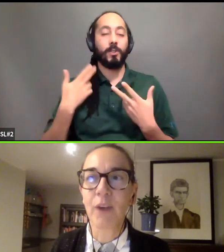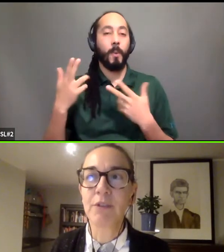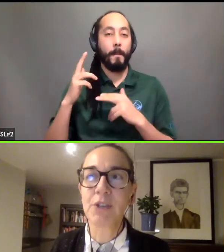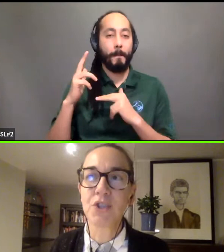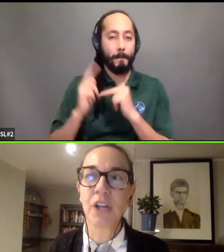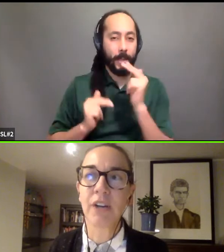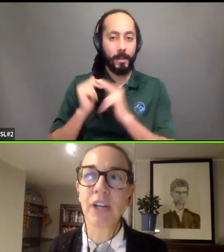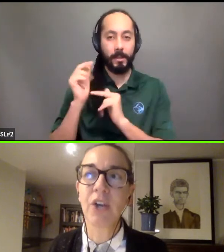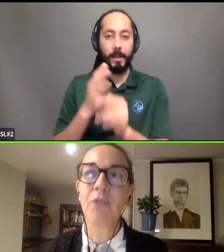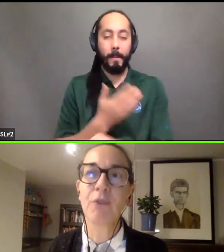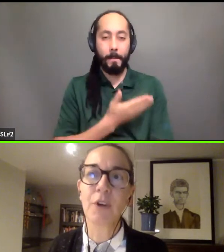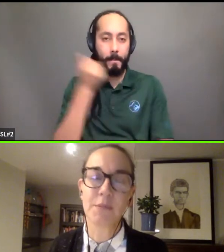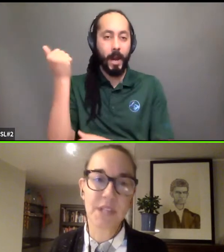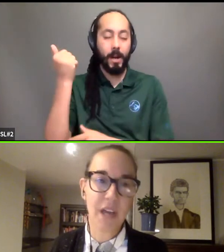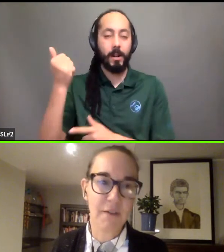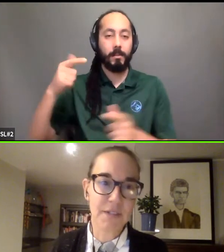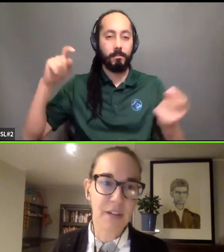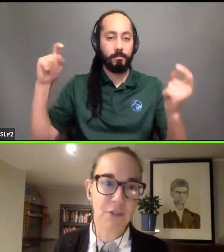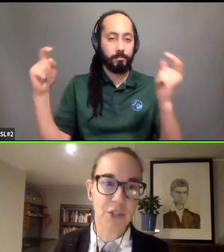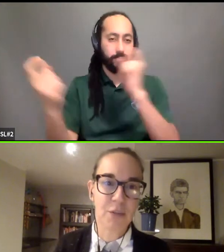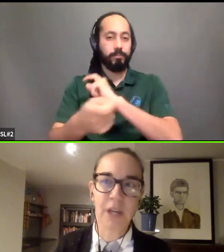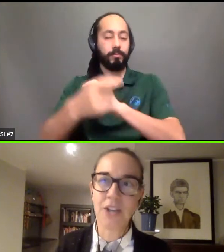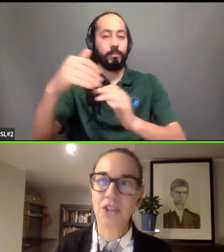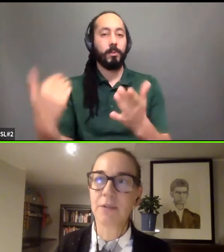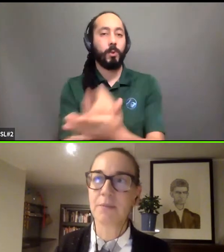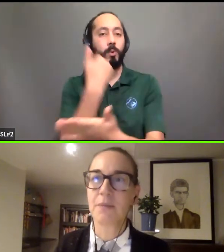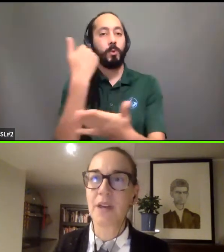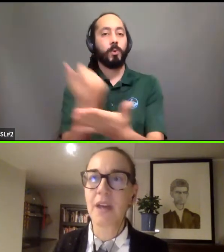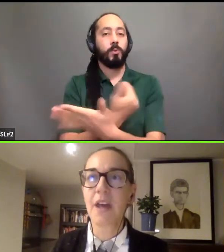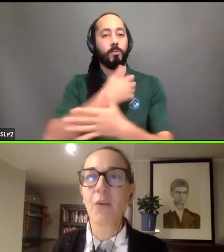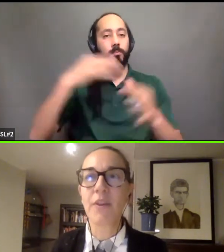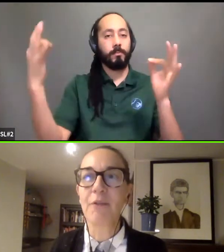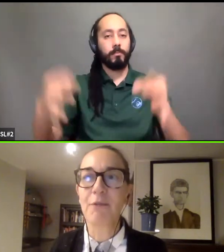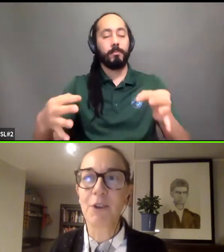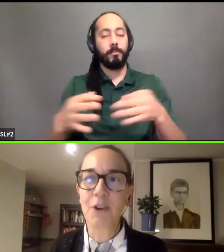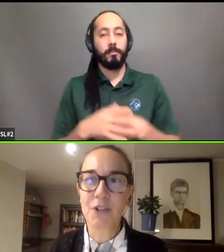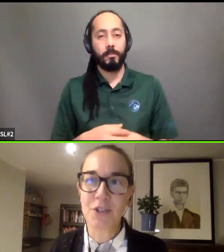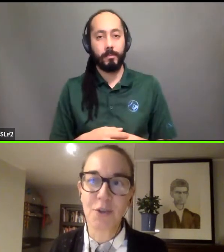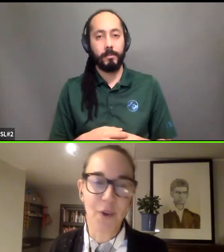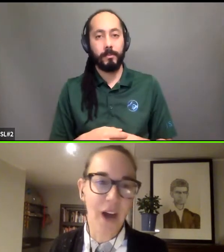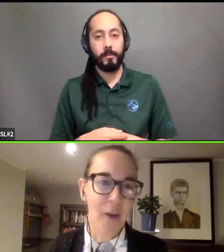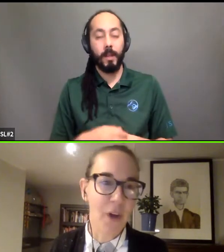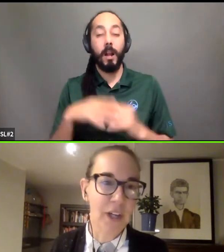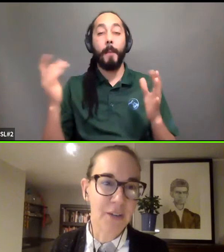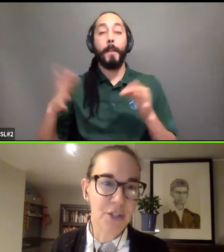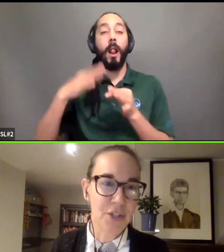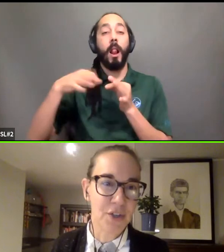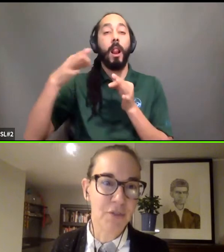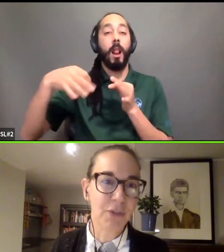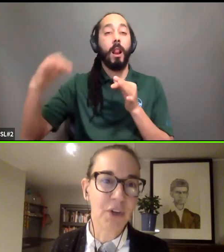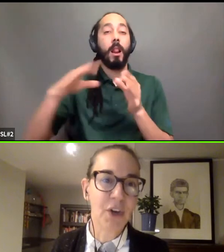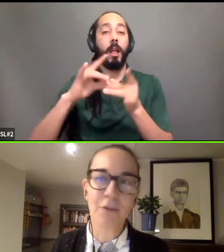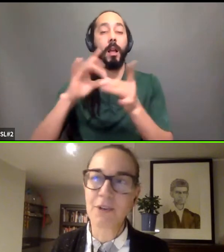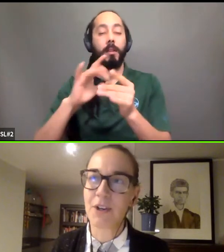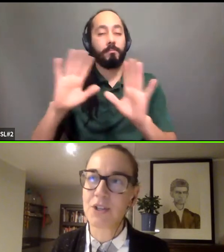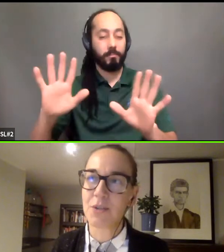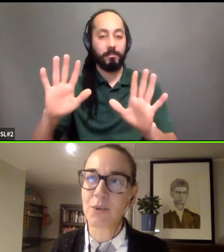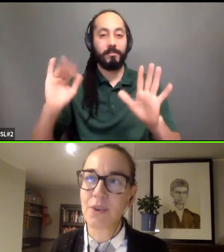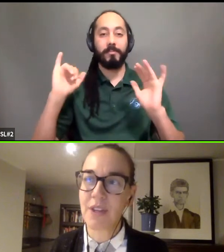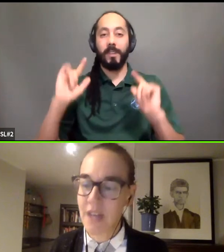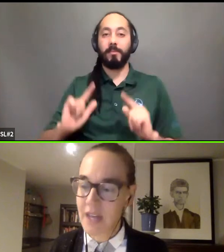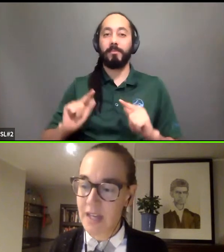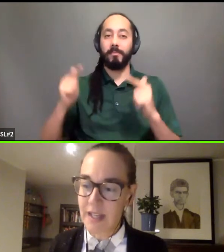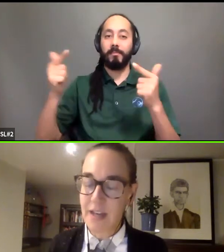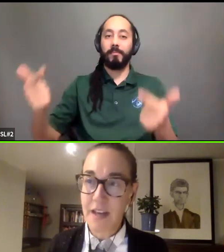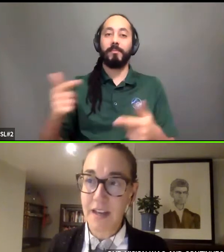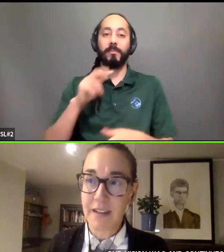in revolutionary new forms of self-determination. Without further ado, I want now to turn the floor over to